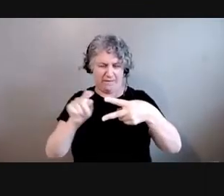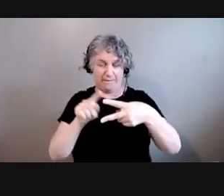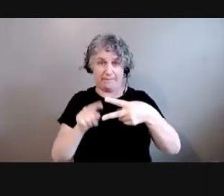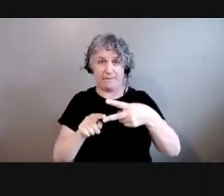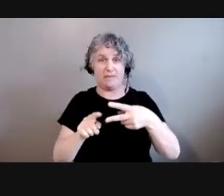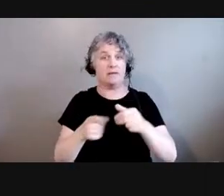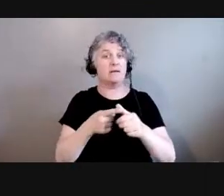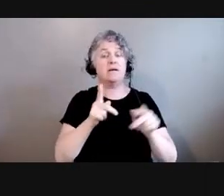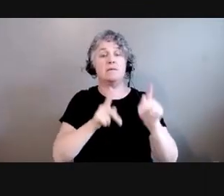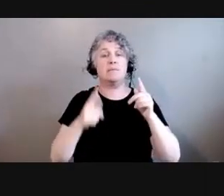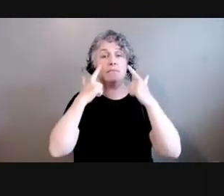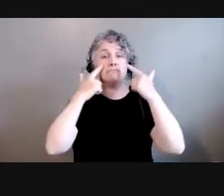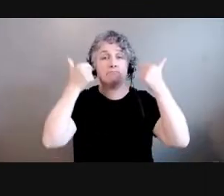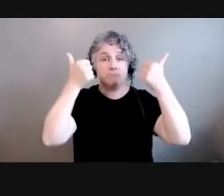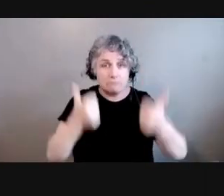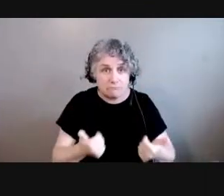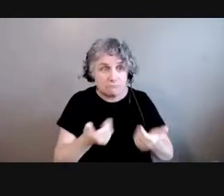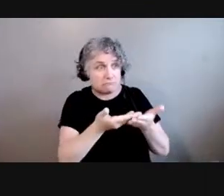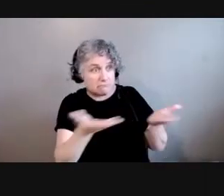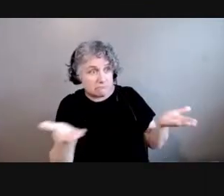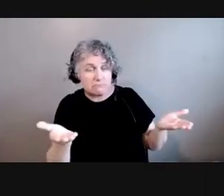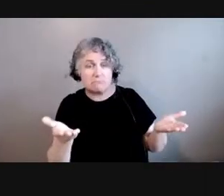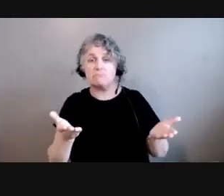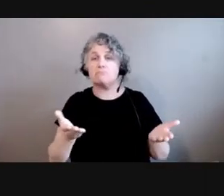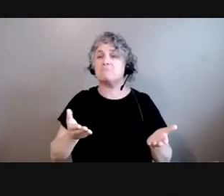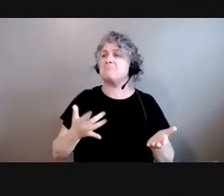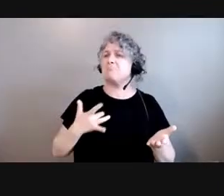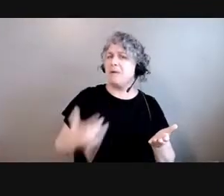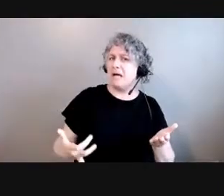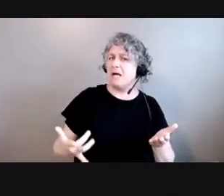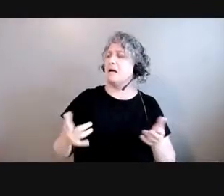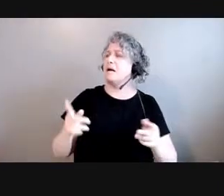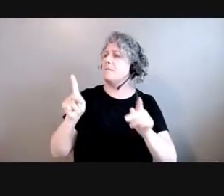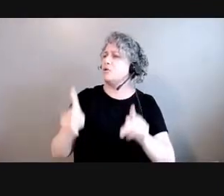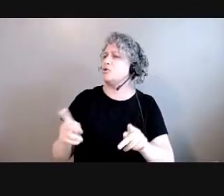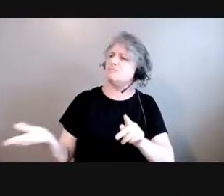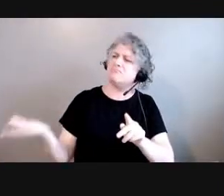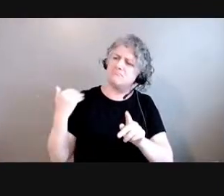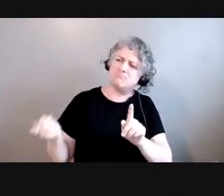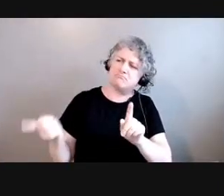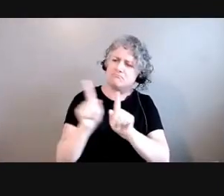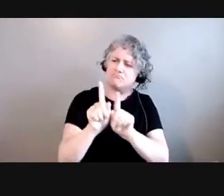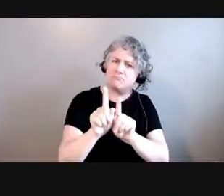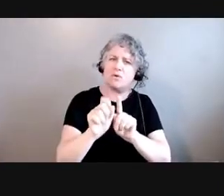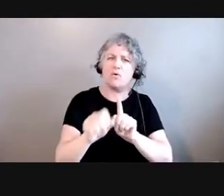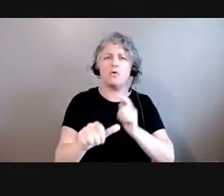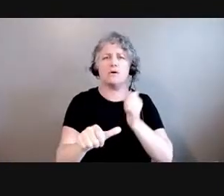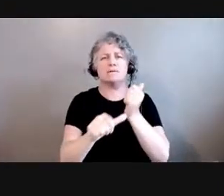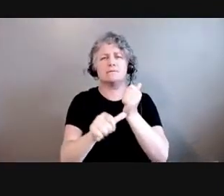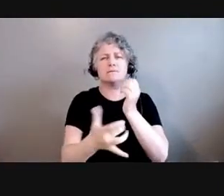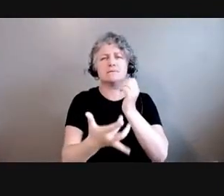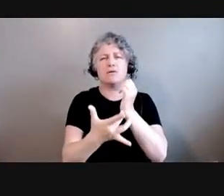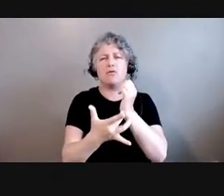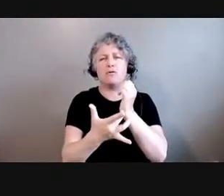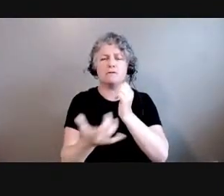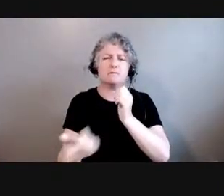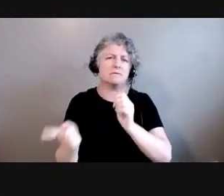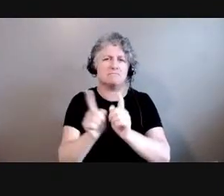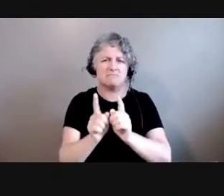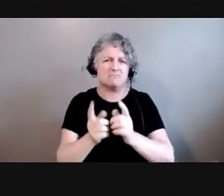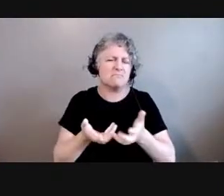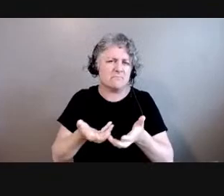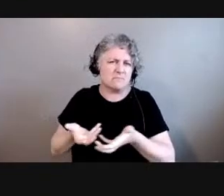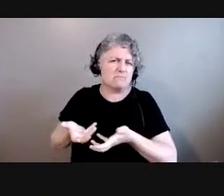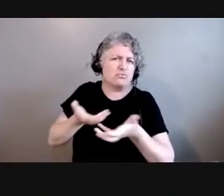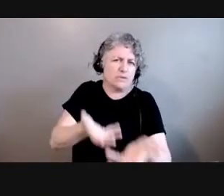vision loss were much more likely to take someone with them or take assistive technology with them when traveling or participating in recreational